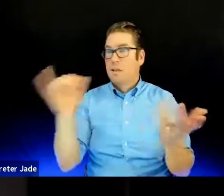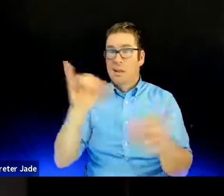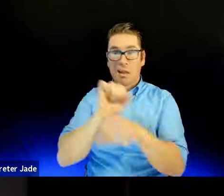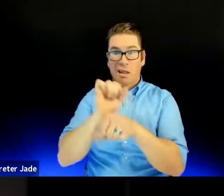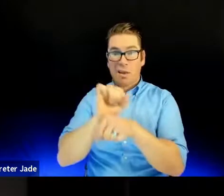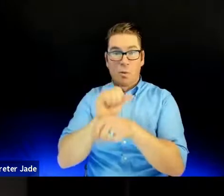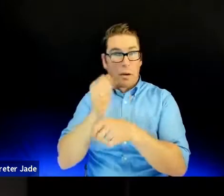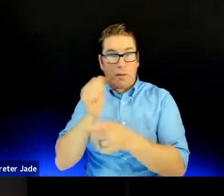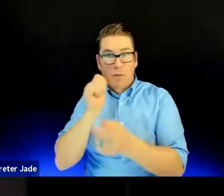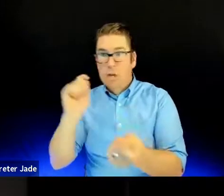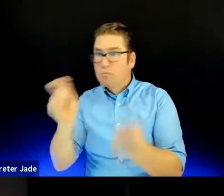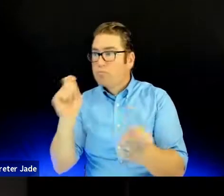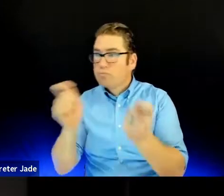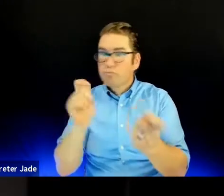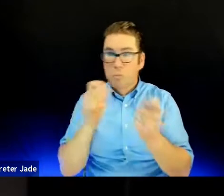keep up to date with it,